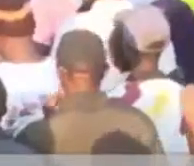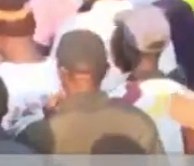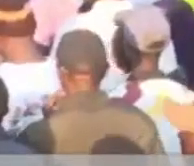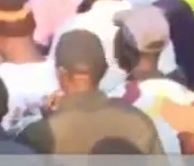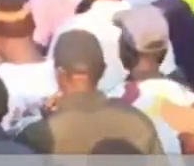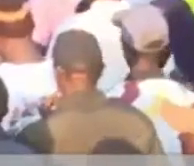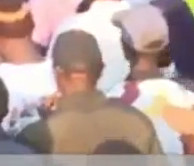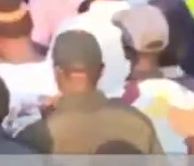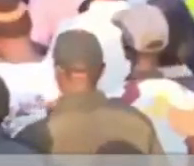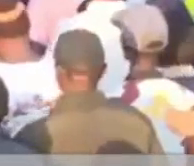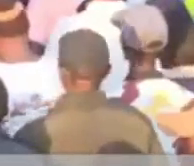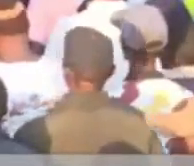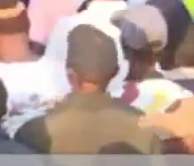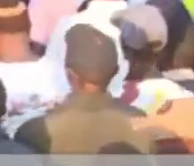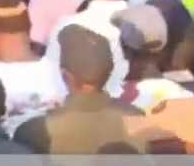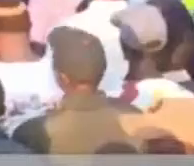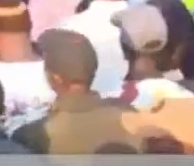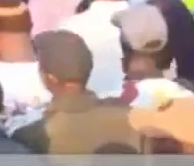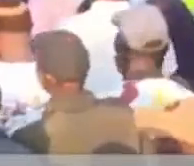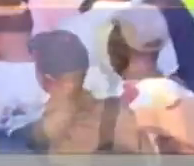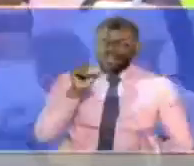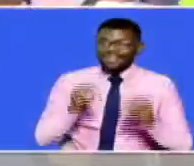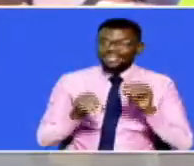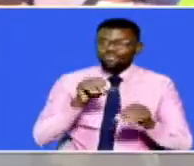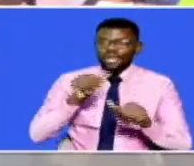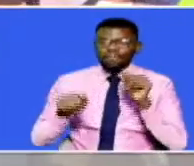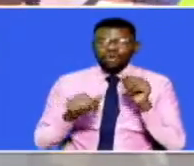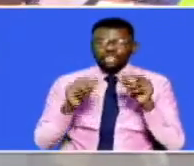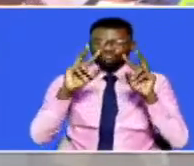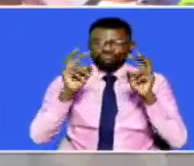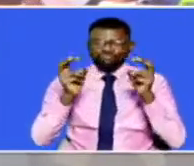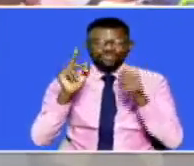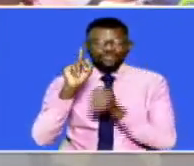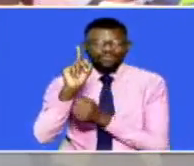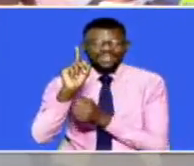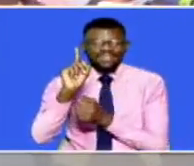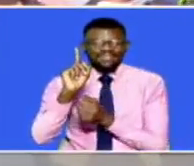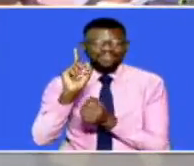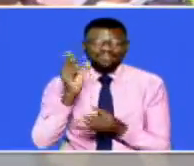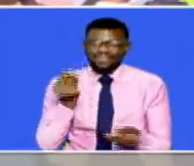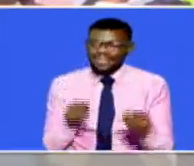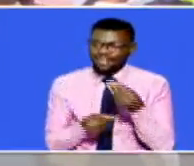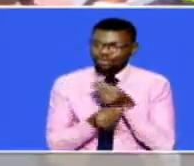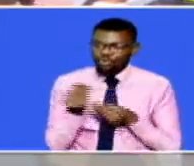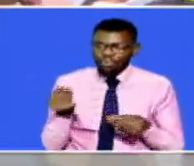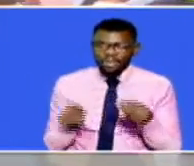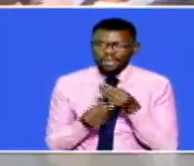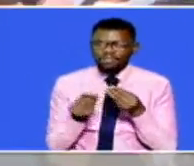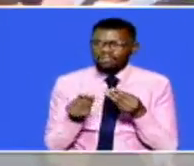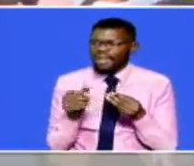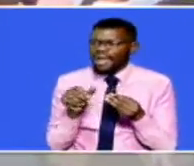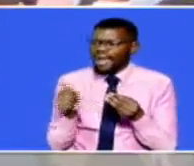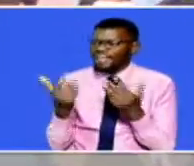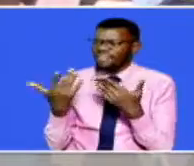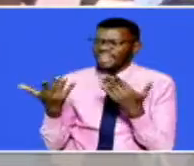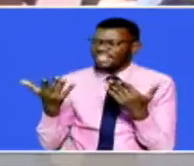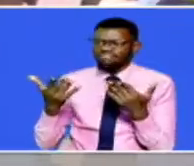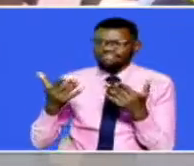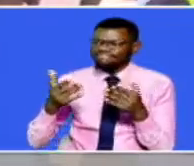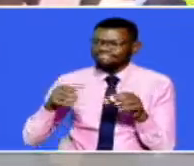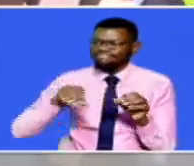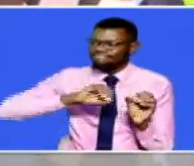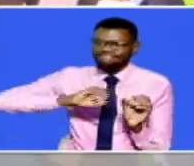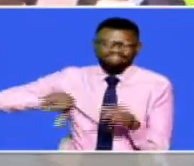This election is about one thing. It is about the economy. Everything else is